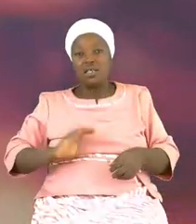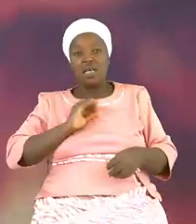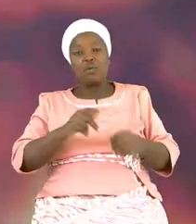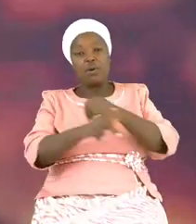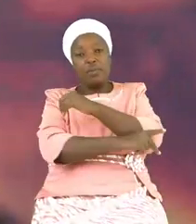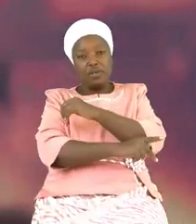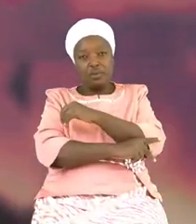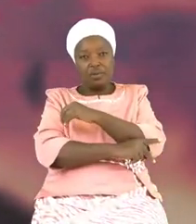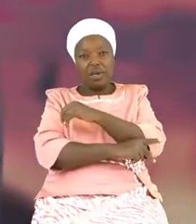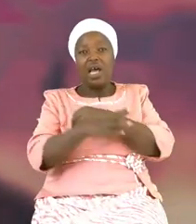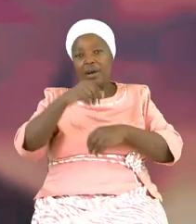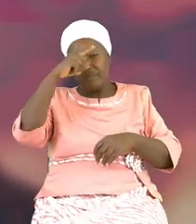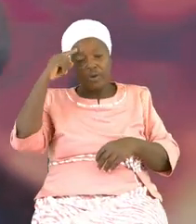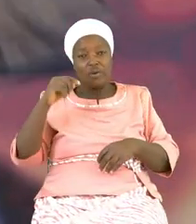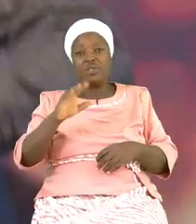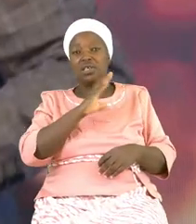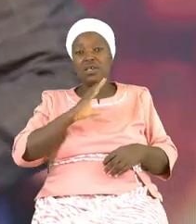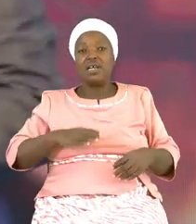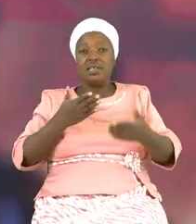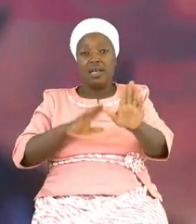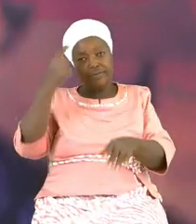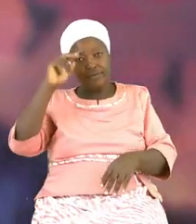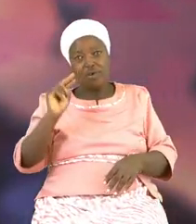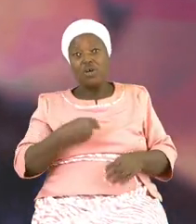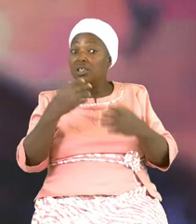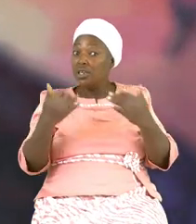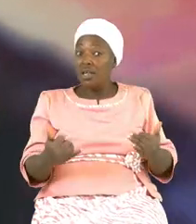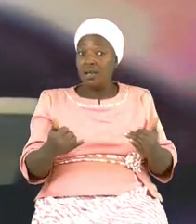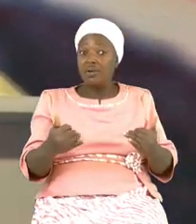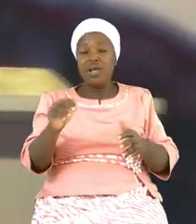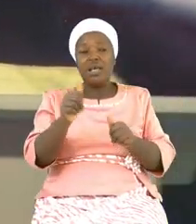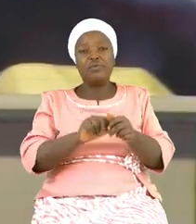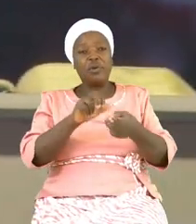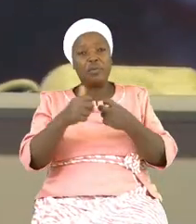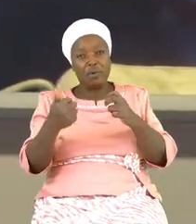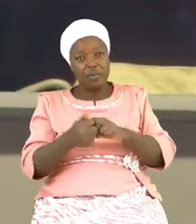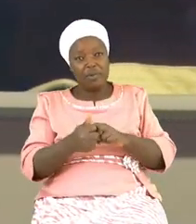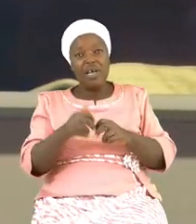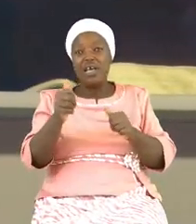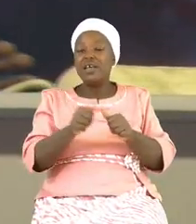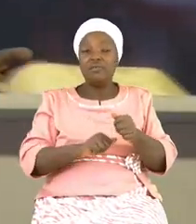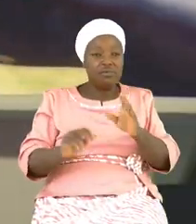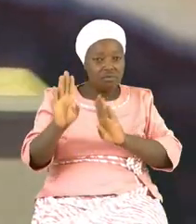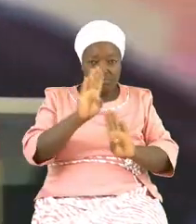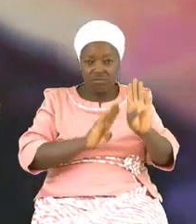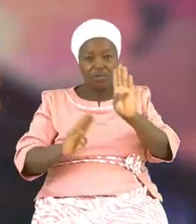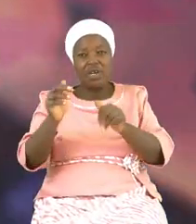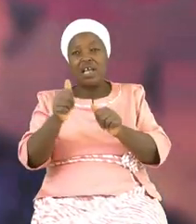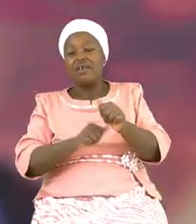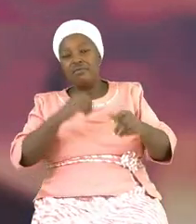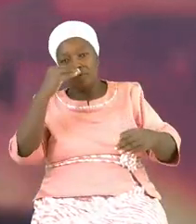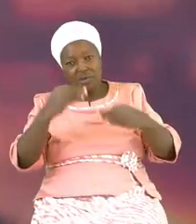Christ died for us, now every problem, every calamity, every judgment,